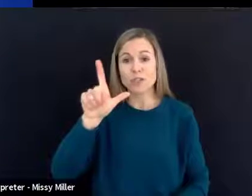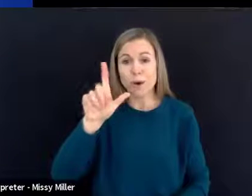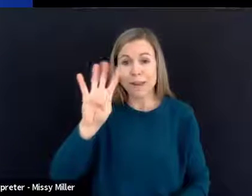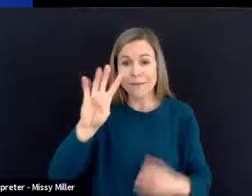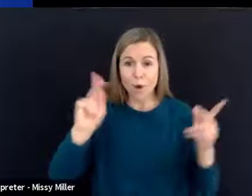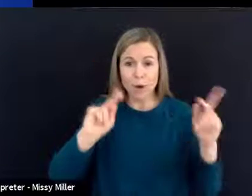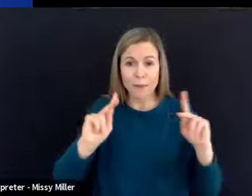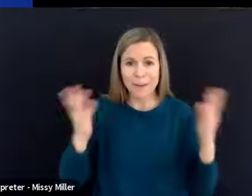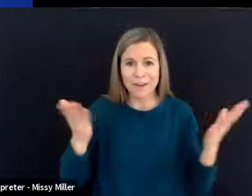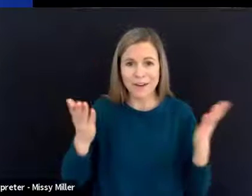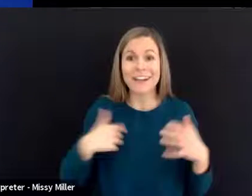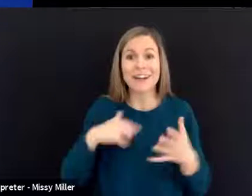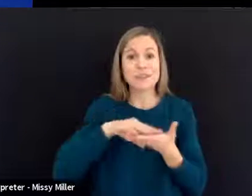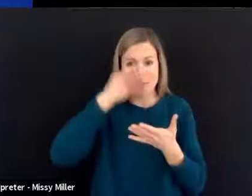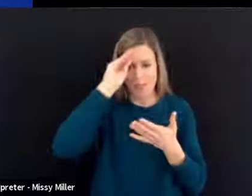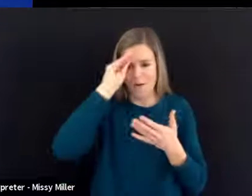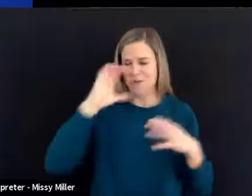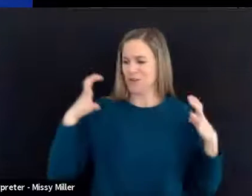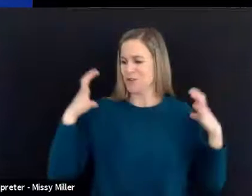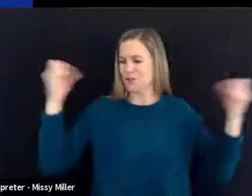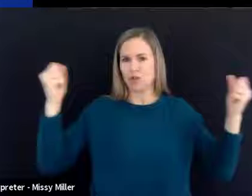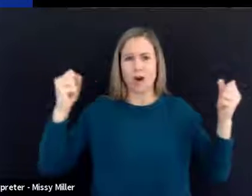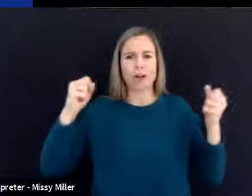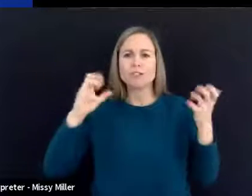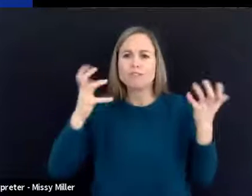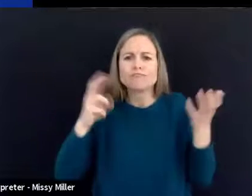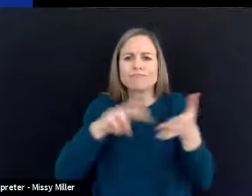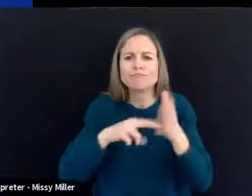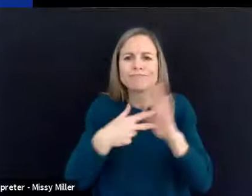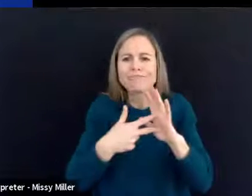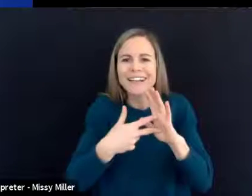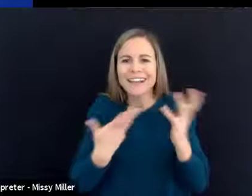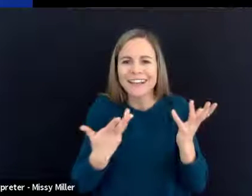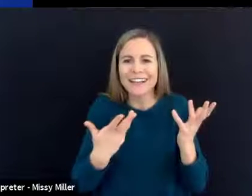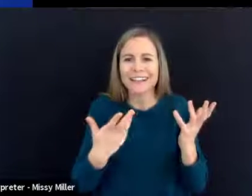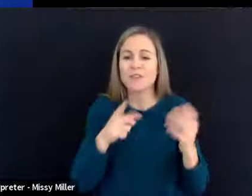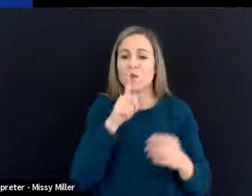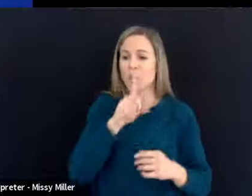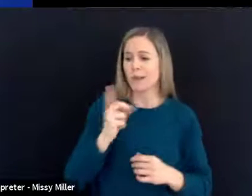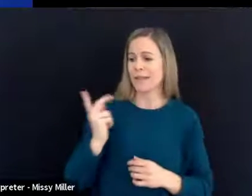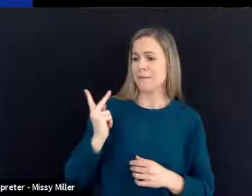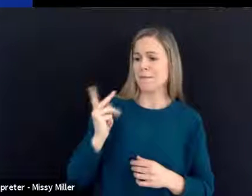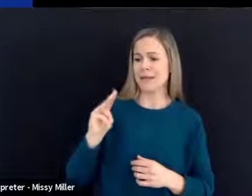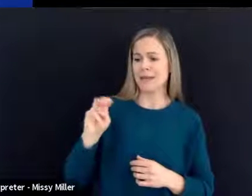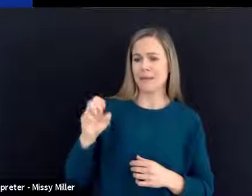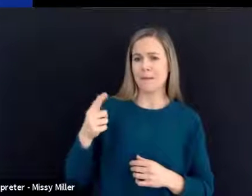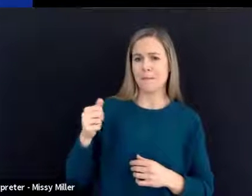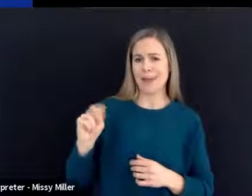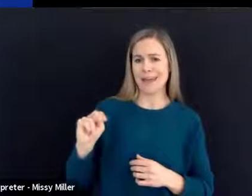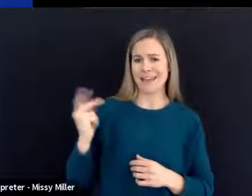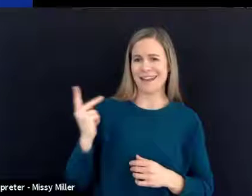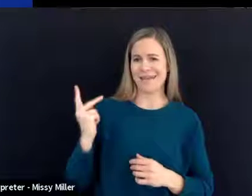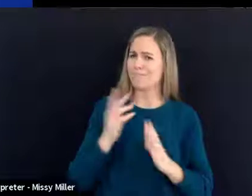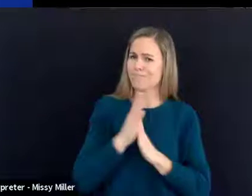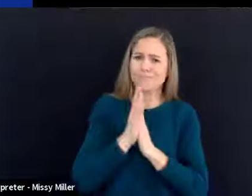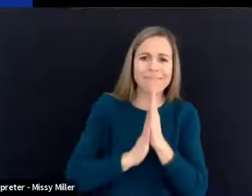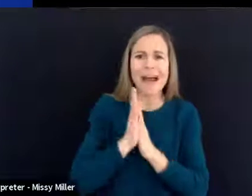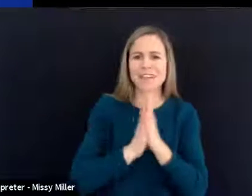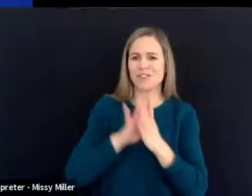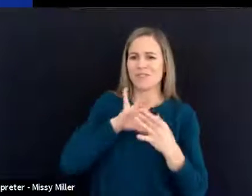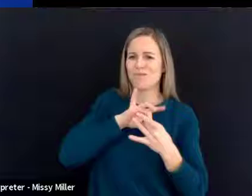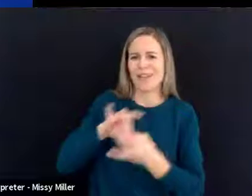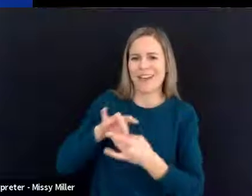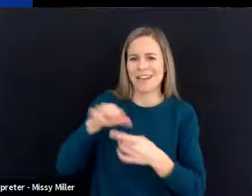what CHARGE syndrome is today. It's a passion of Megan's and mine, and so we are thrilled to be able